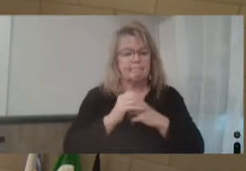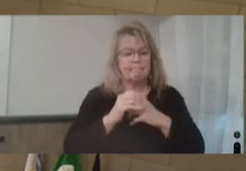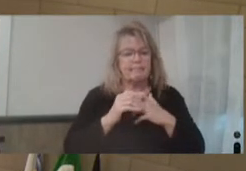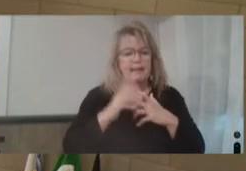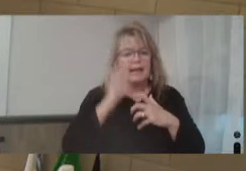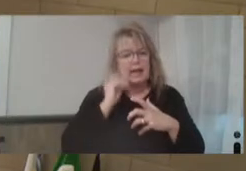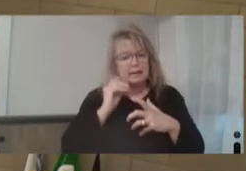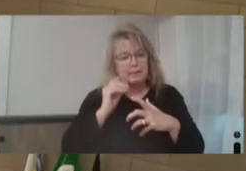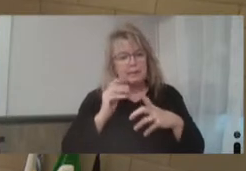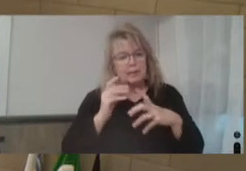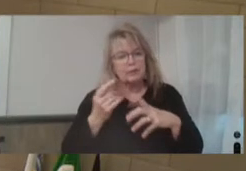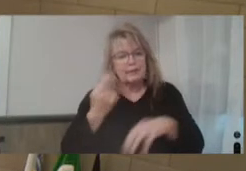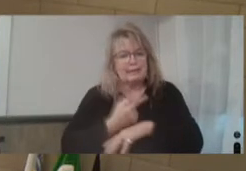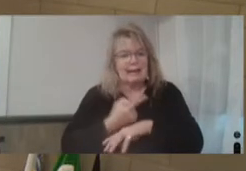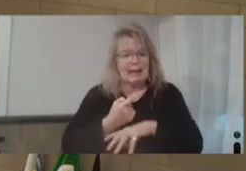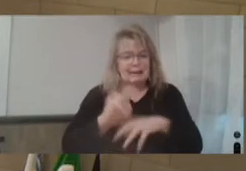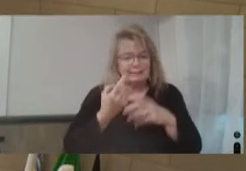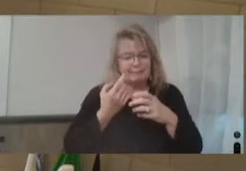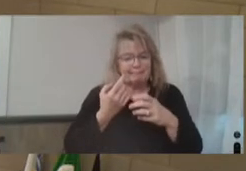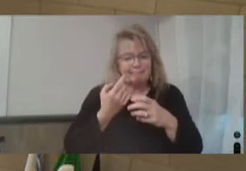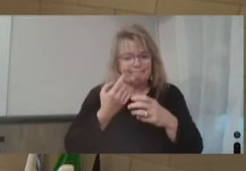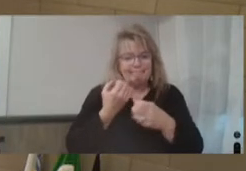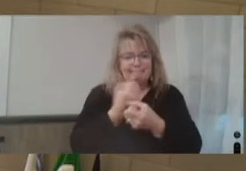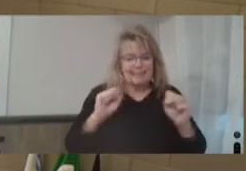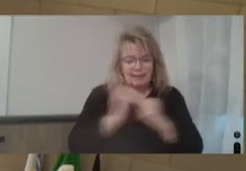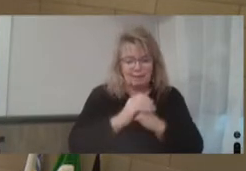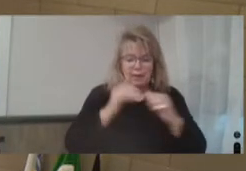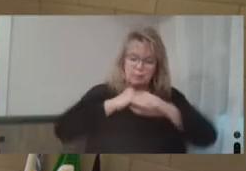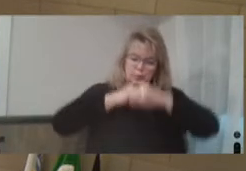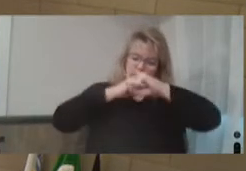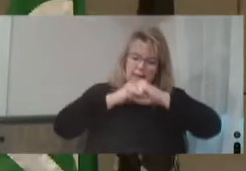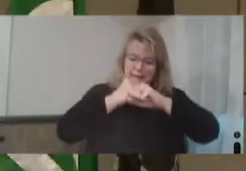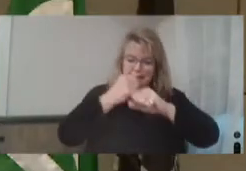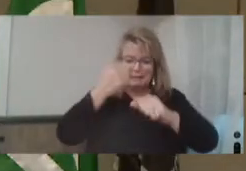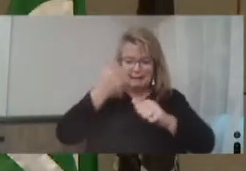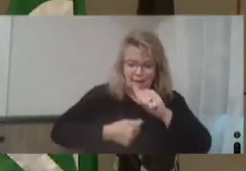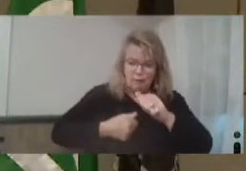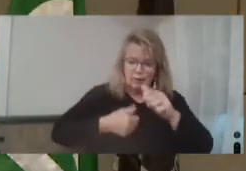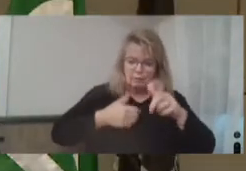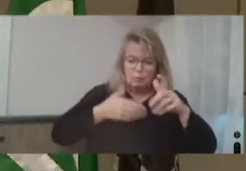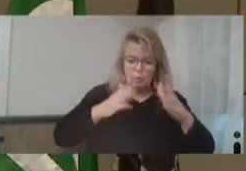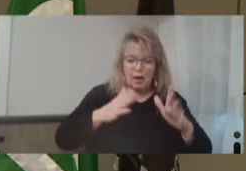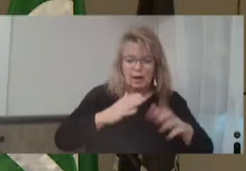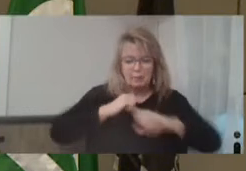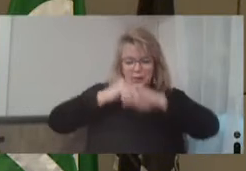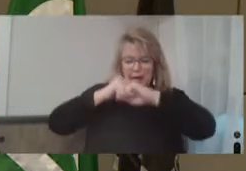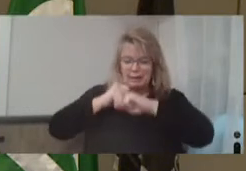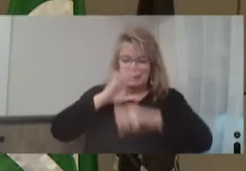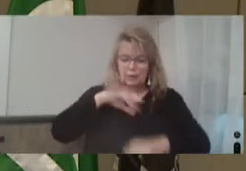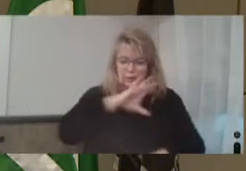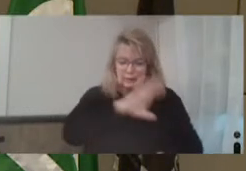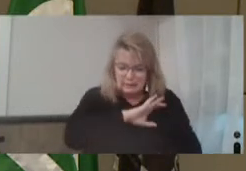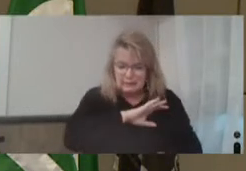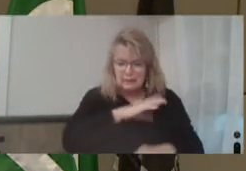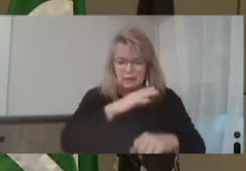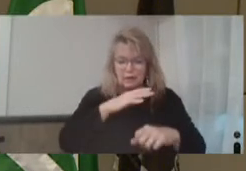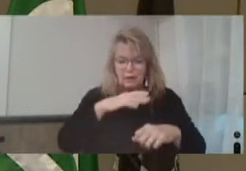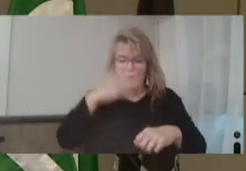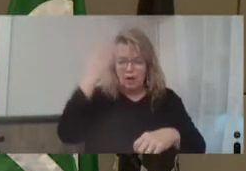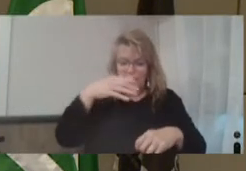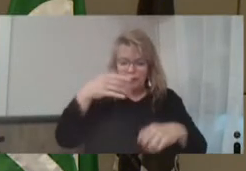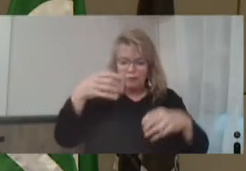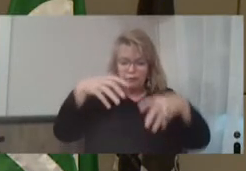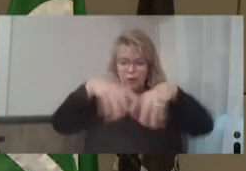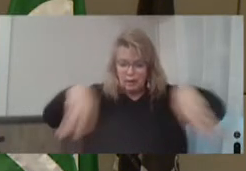day of salvation. Protect us in every way. Protect our citizens, our frontline workers, and every member